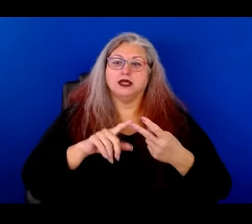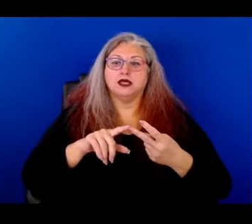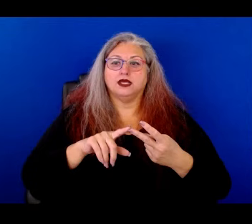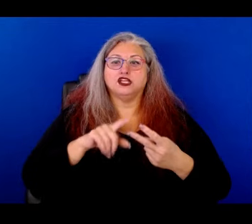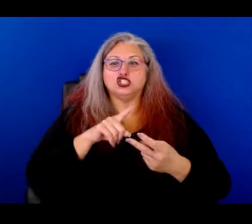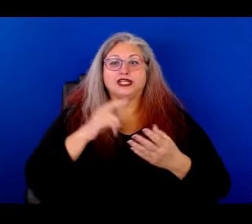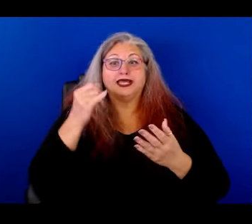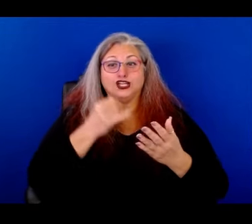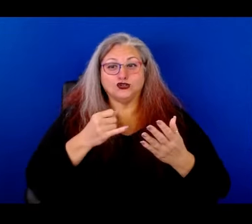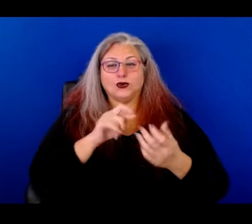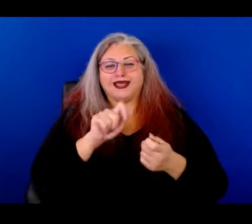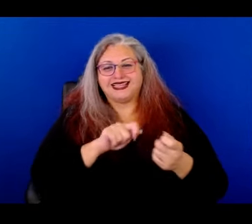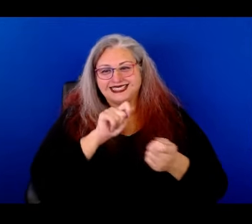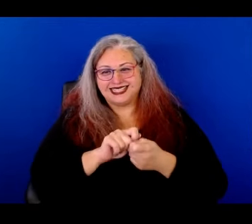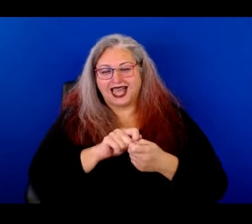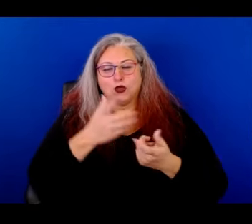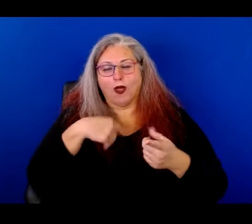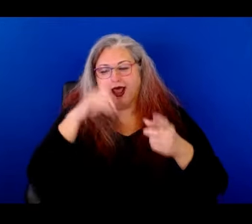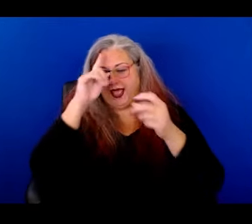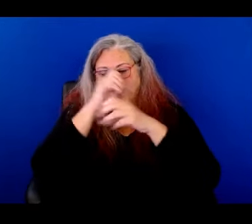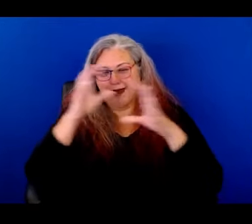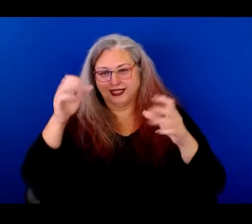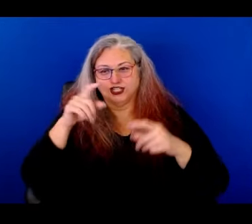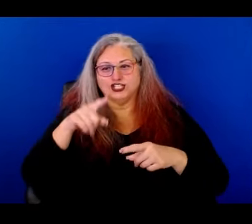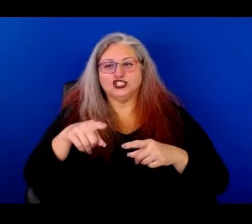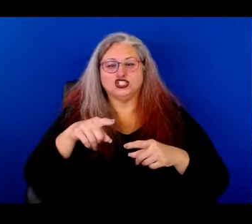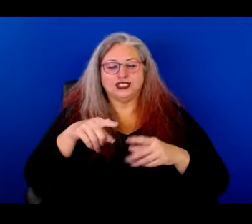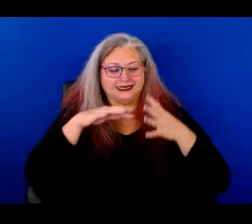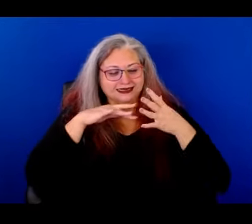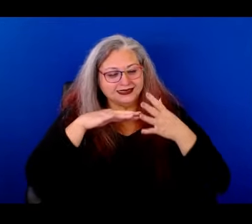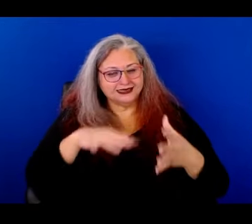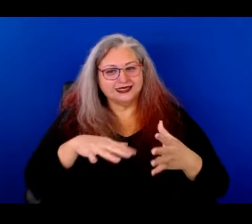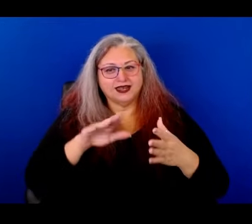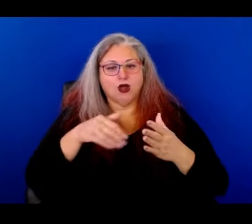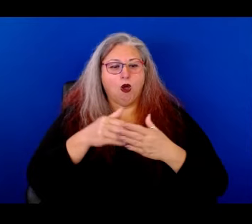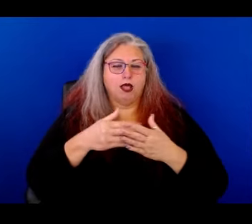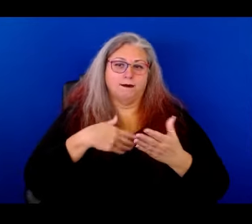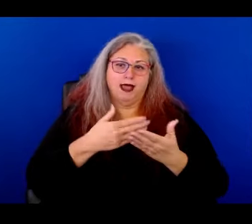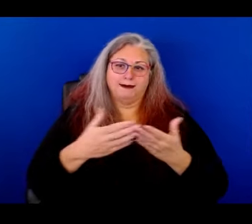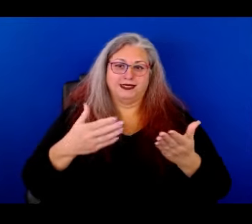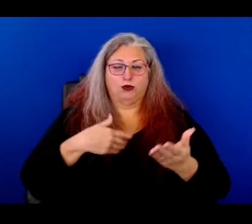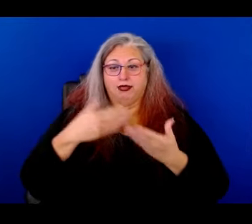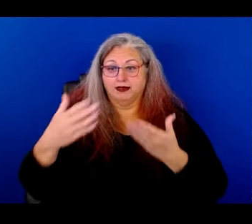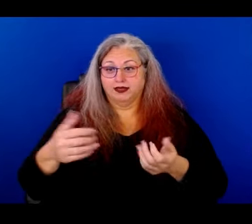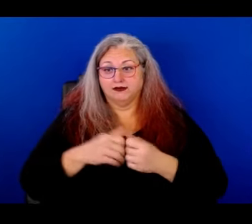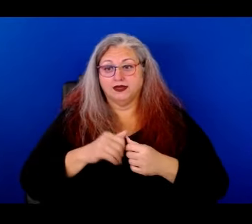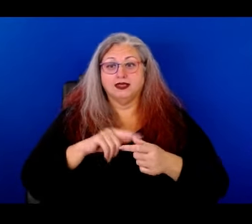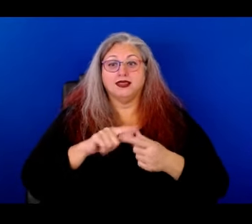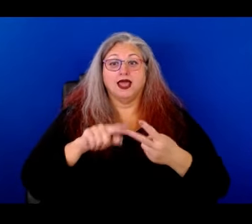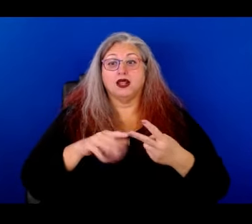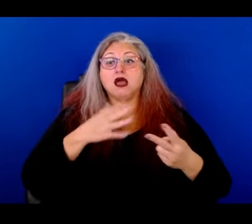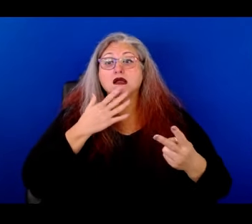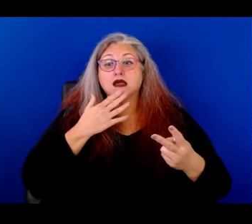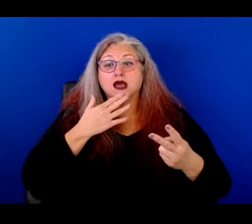she drew exactly what I imagined. She studied all the material I gave her. And then in